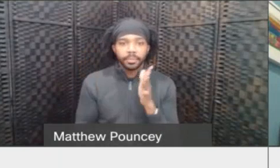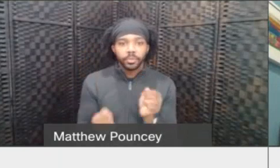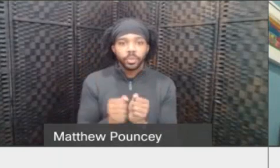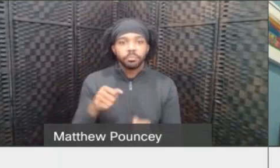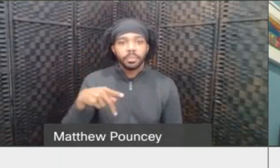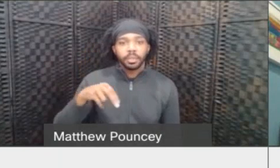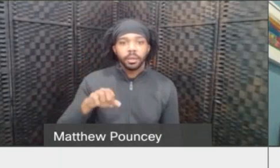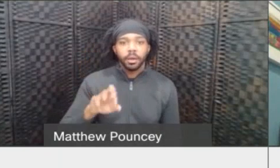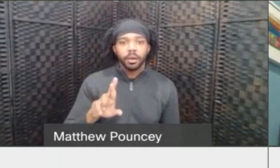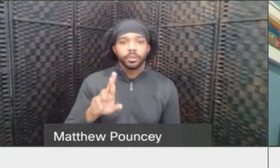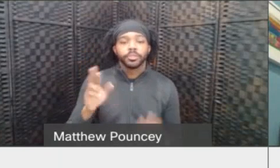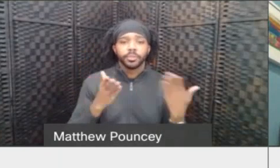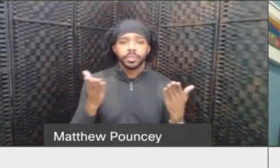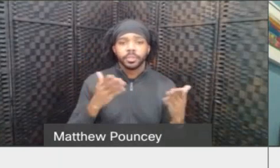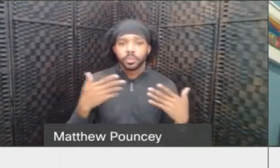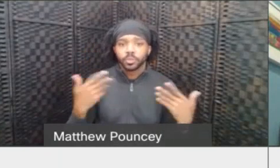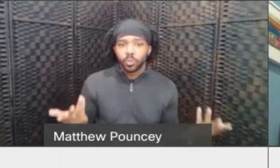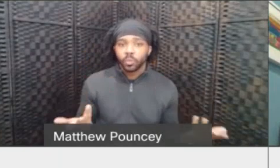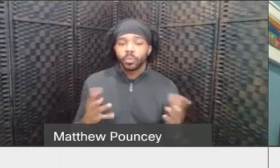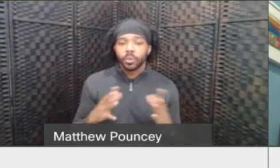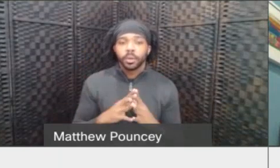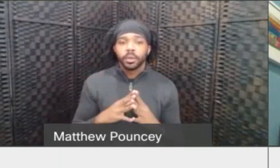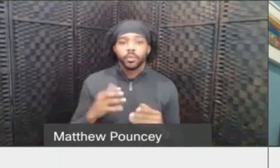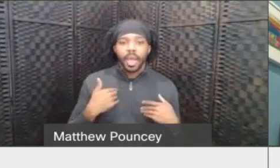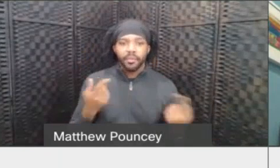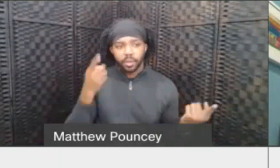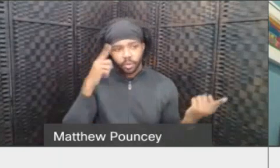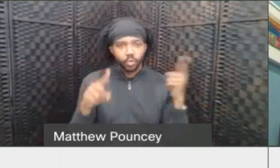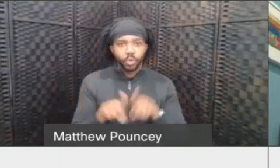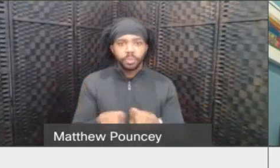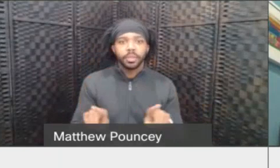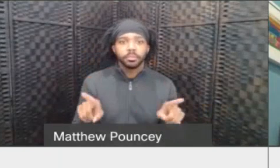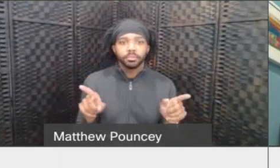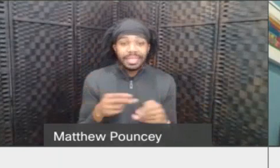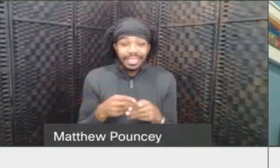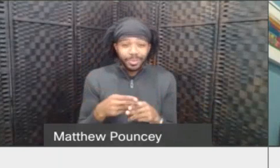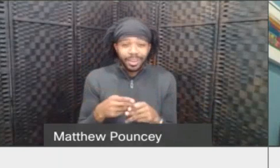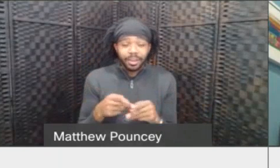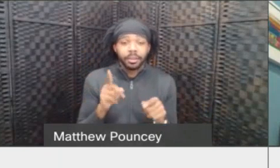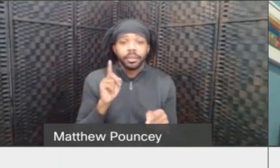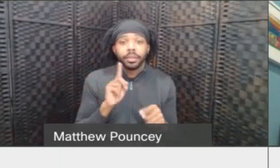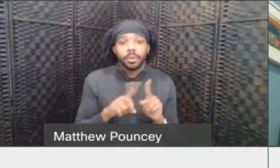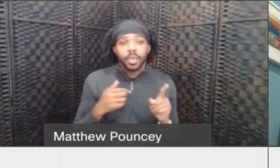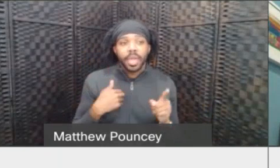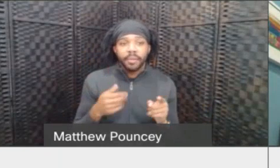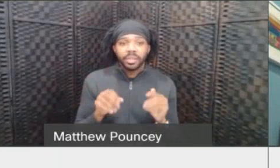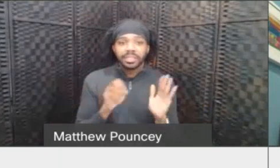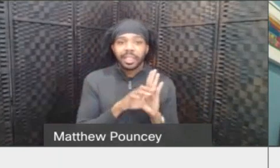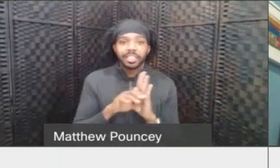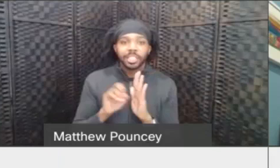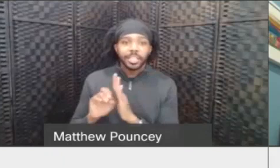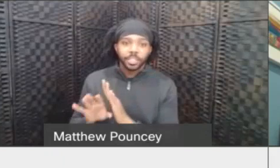services. So, we have an agreement in place currently that's temporary. There was a solicitation